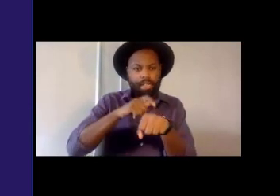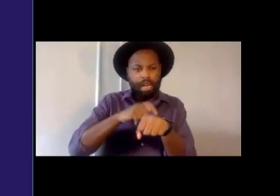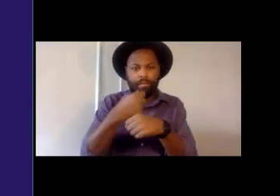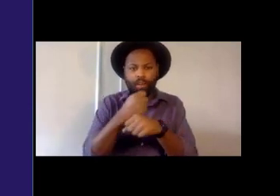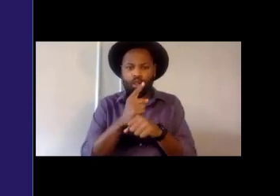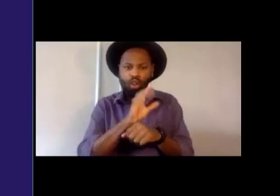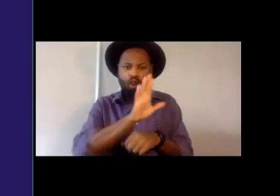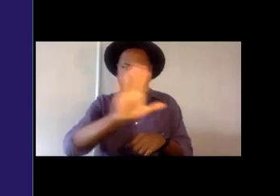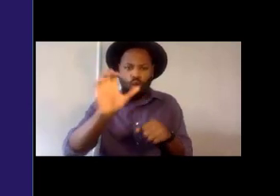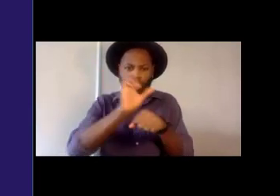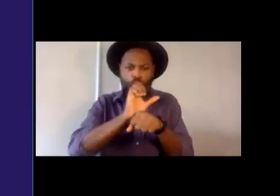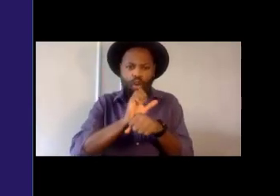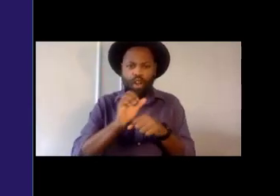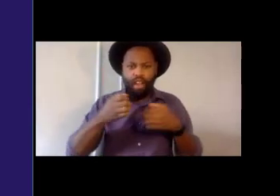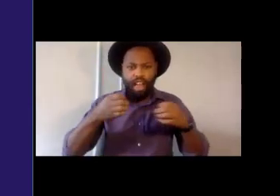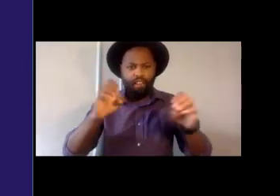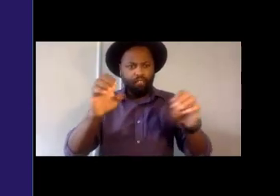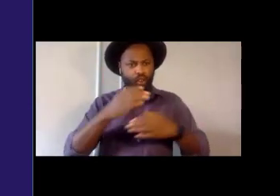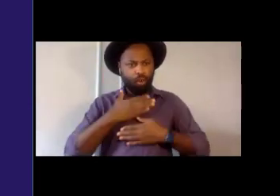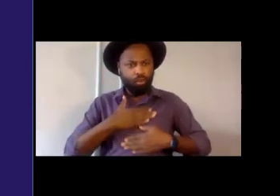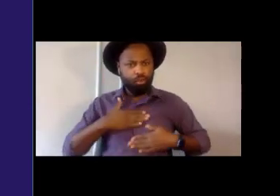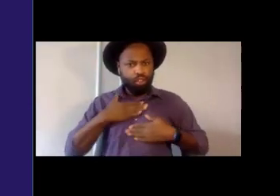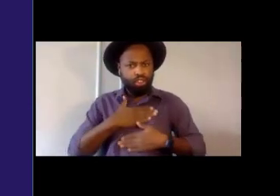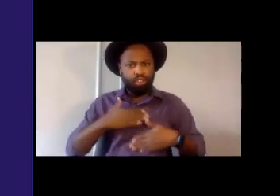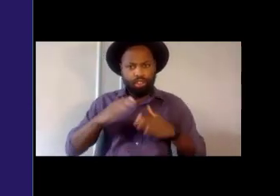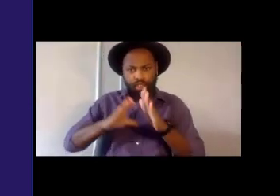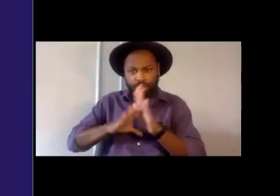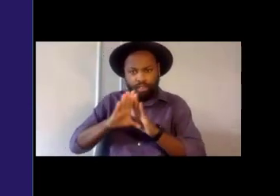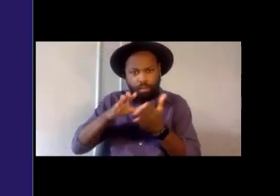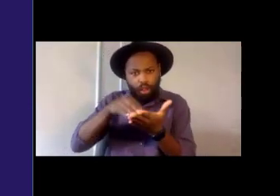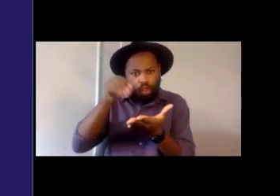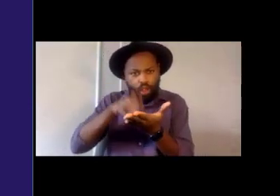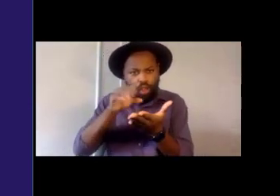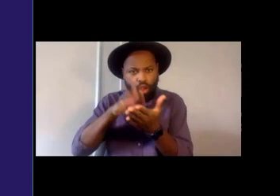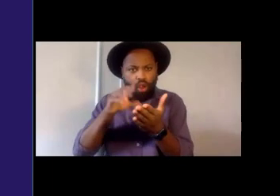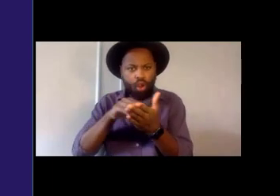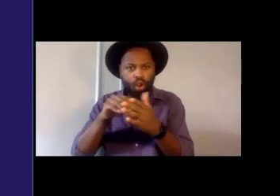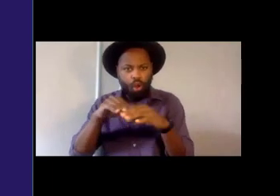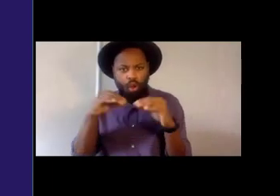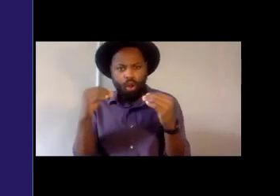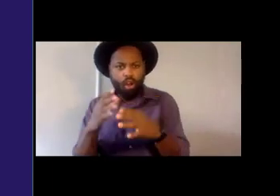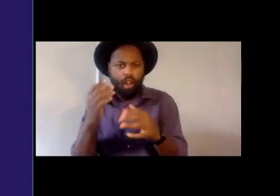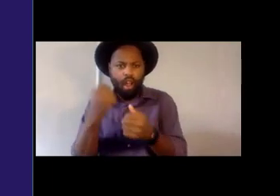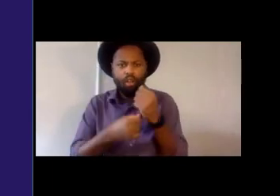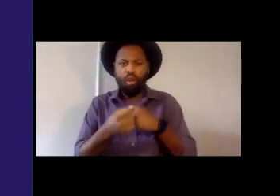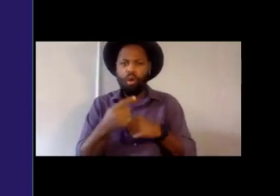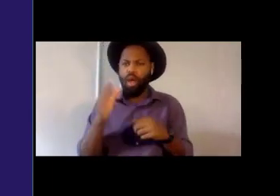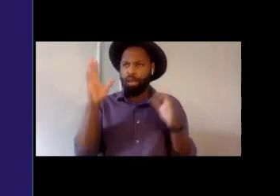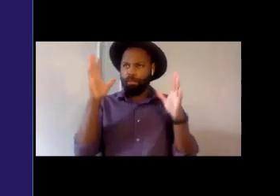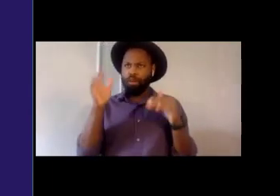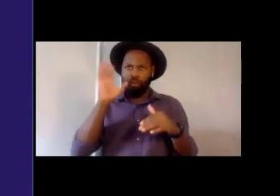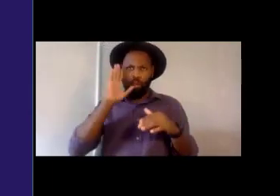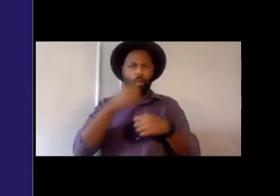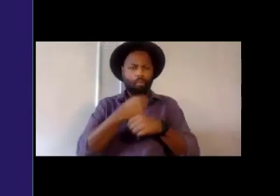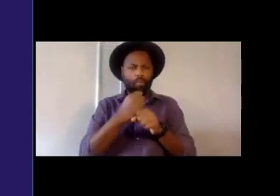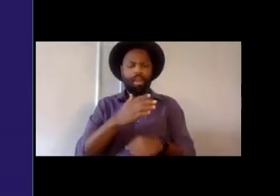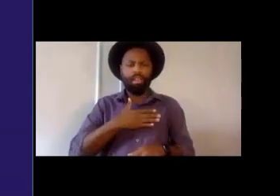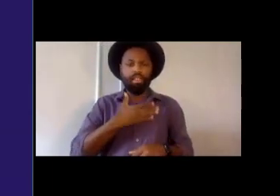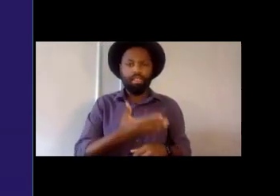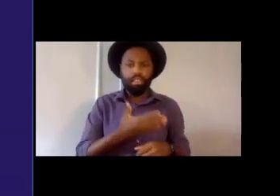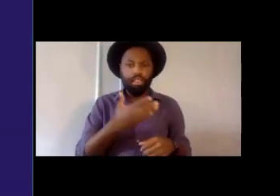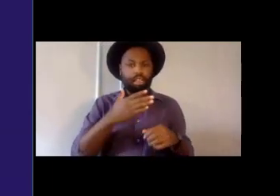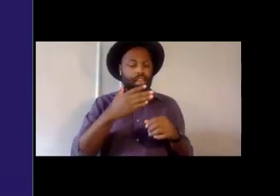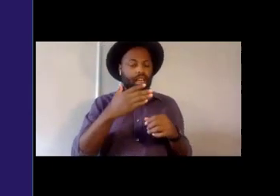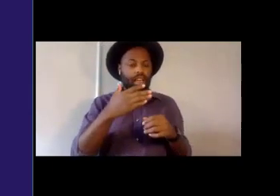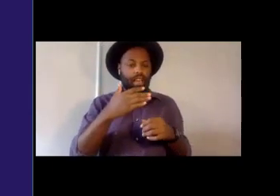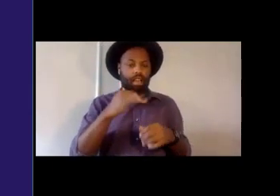are appreciated. Develop a learning organization where it is expected that everyone will make mistakes and that those mistakes offer opportunities for